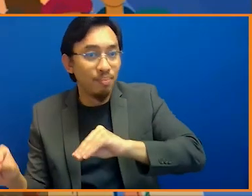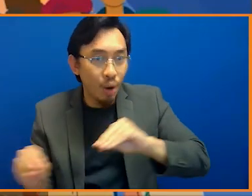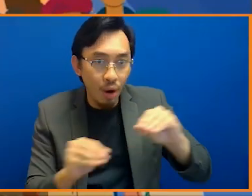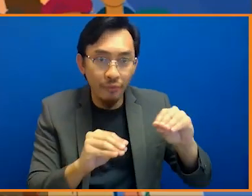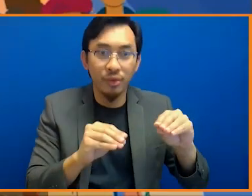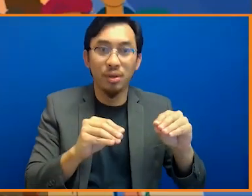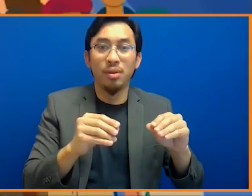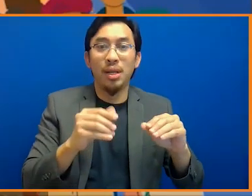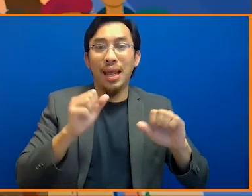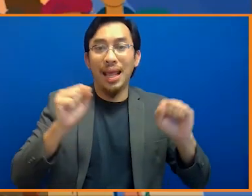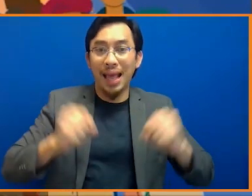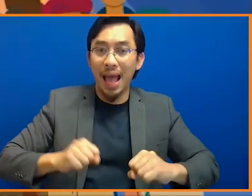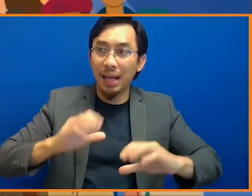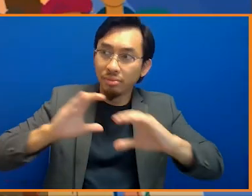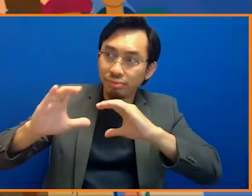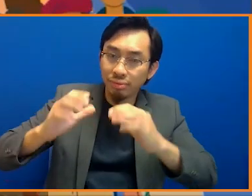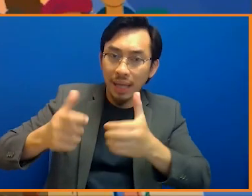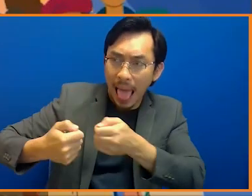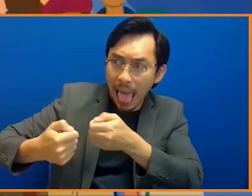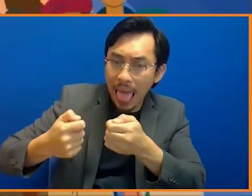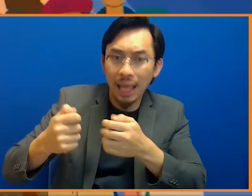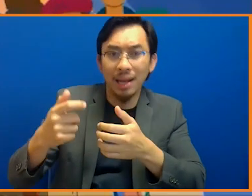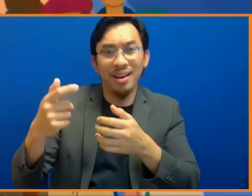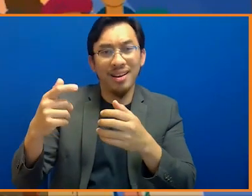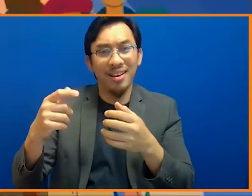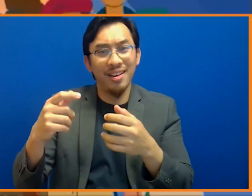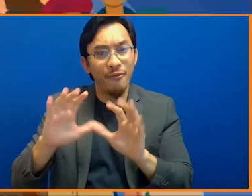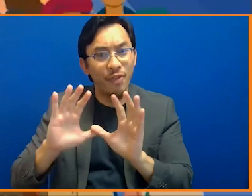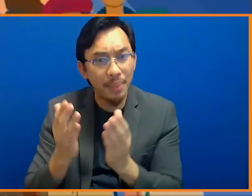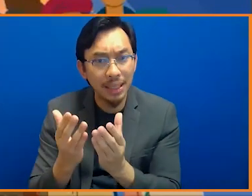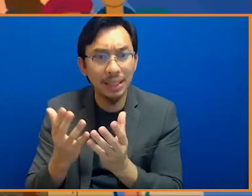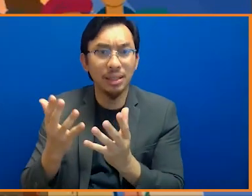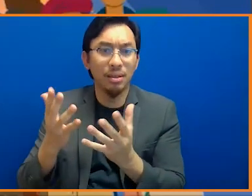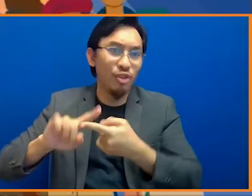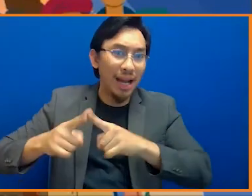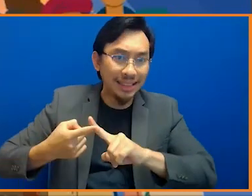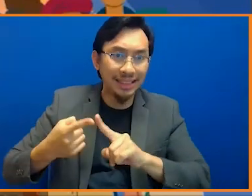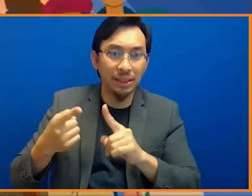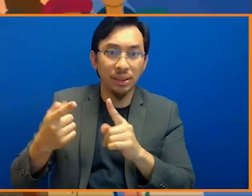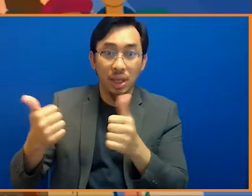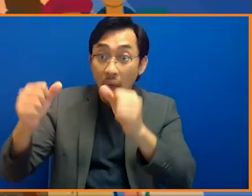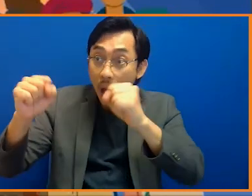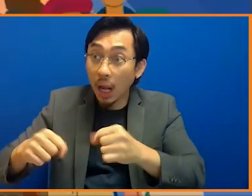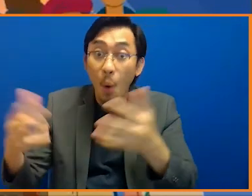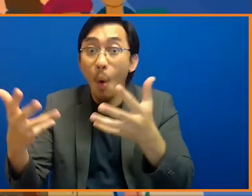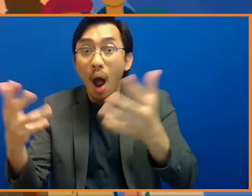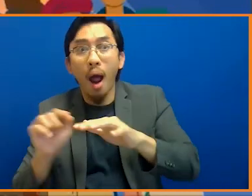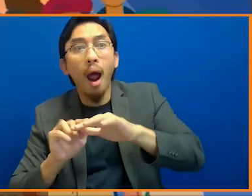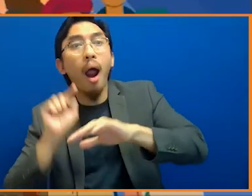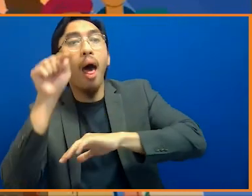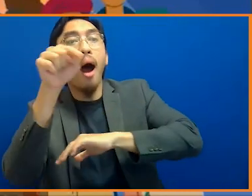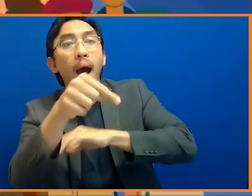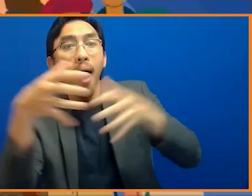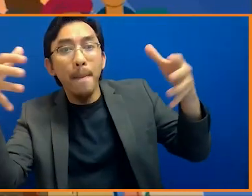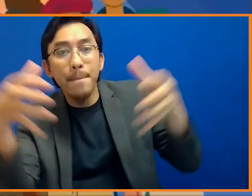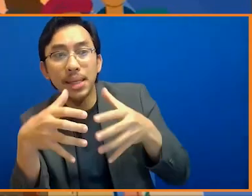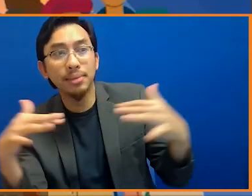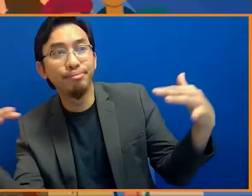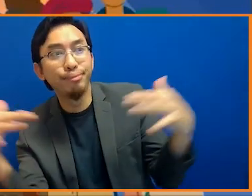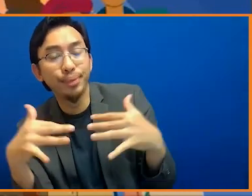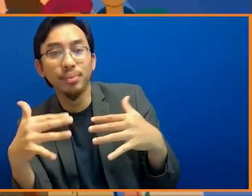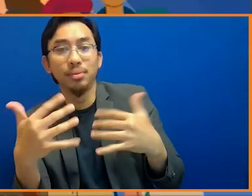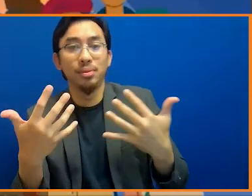And even you can communicate to your family or friends to agree where to meet or to